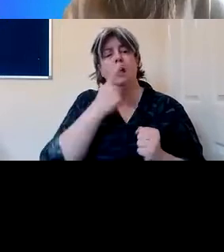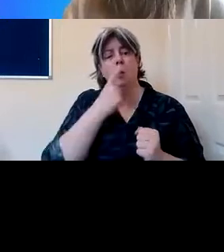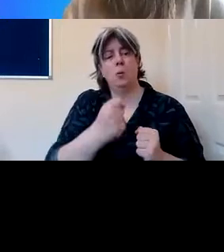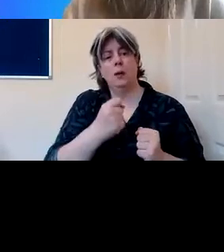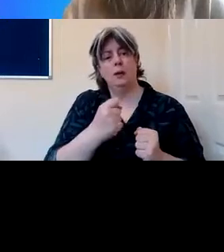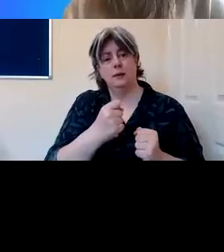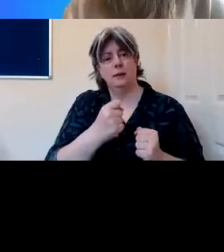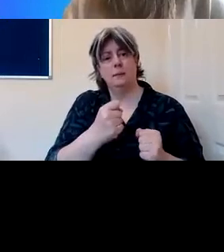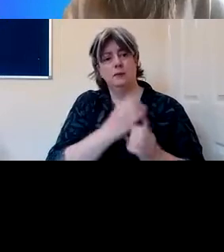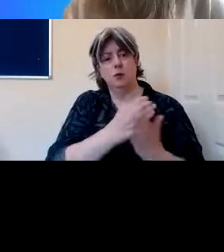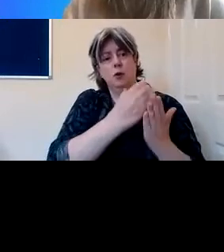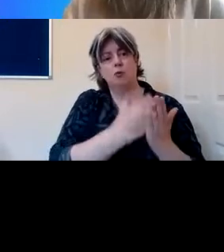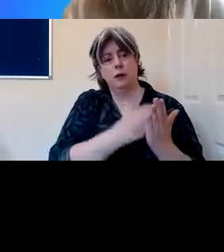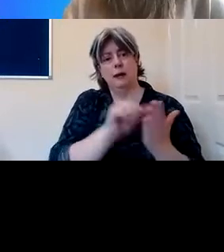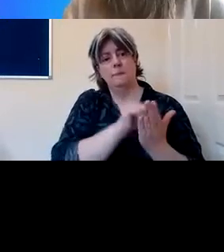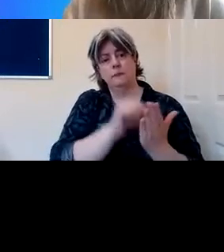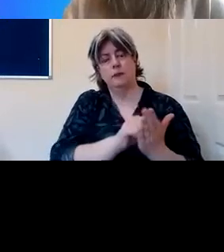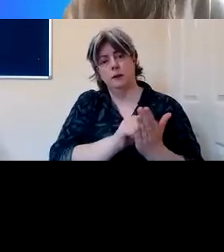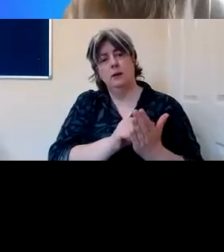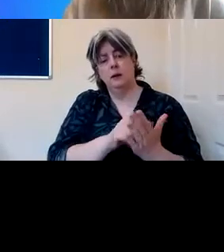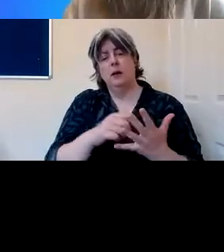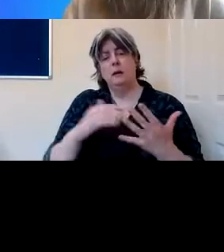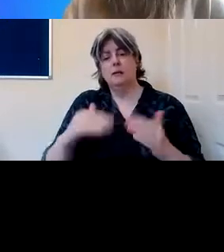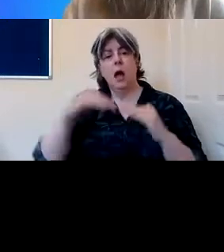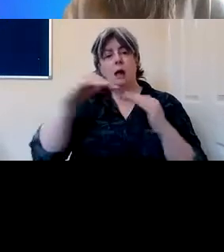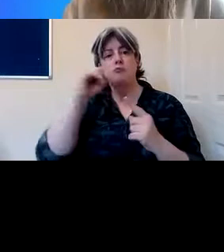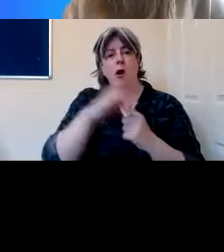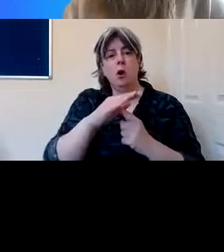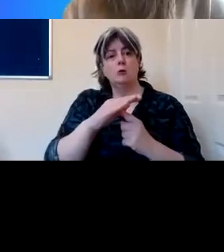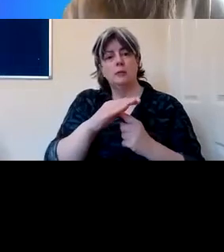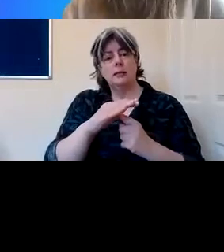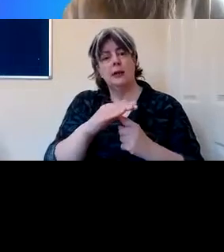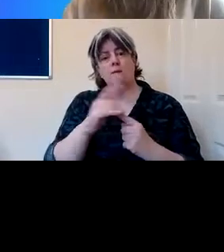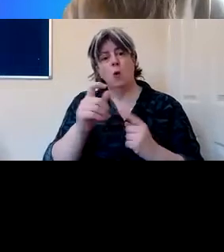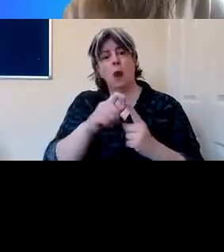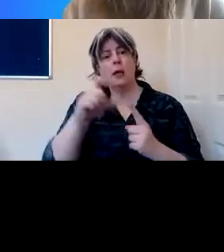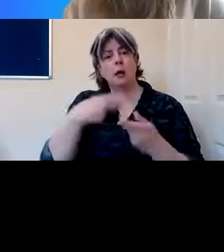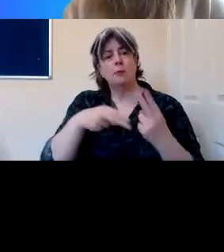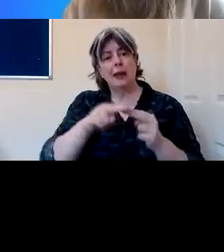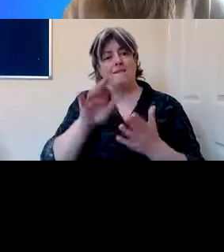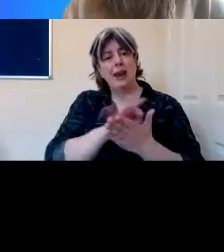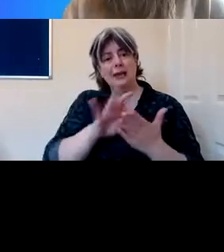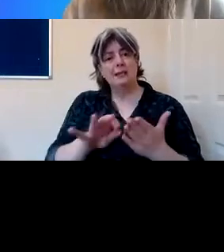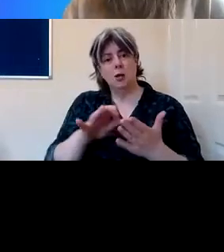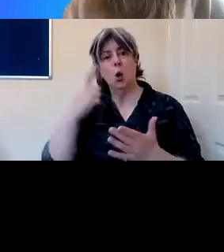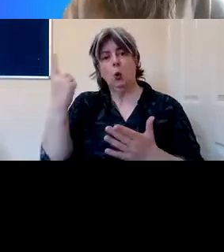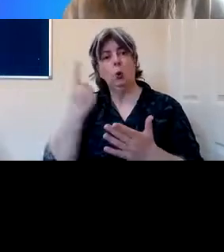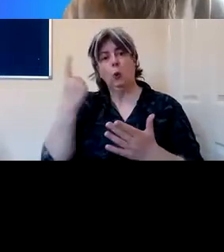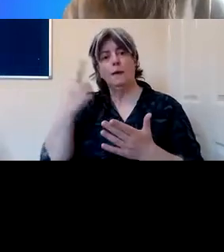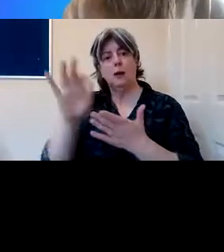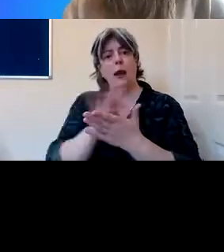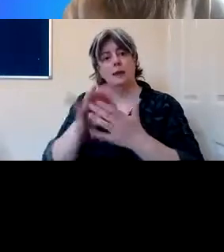It will certainly be a high priority for Plaid if it's us. But that bit of a pause, bit of a breathing space to enable it to be done